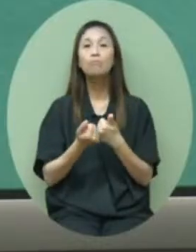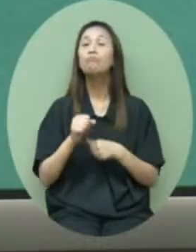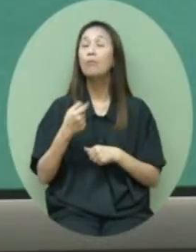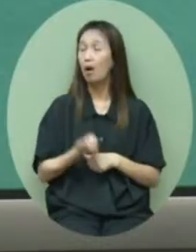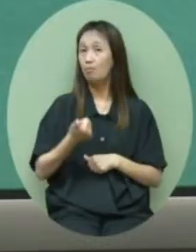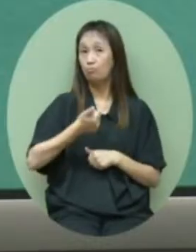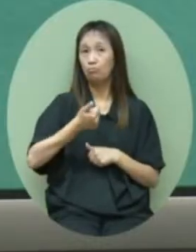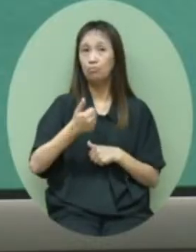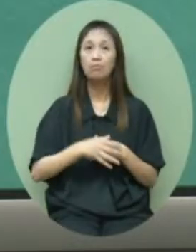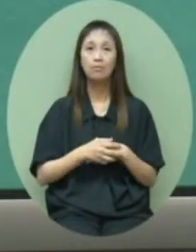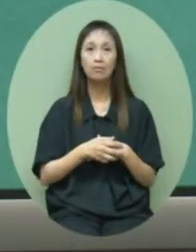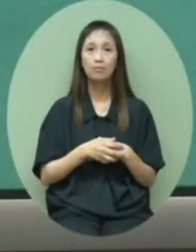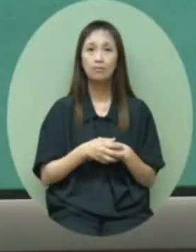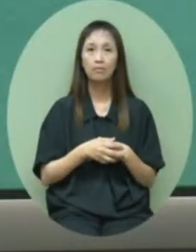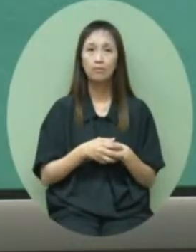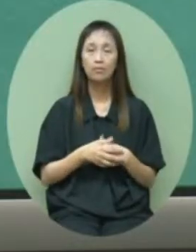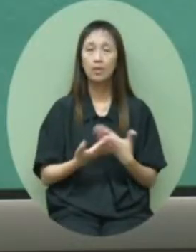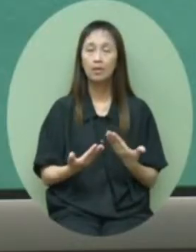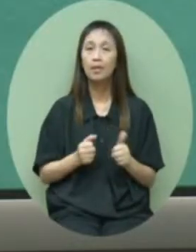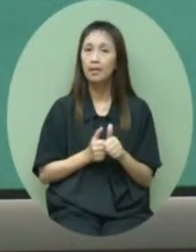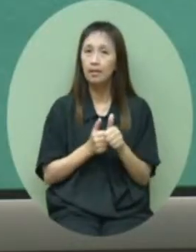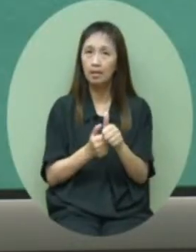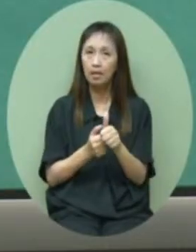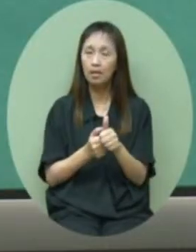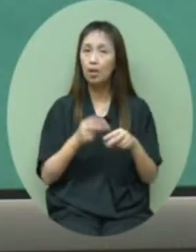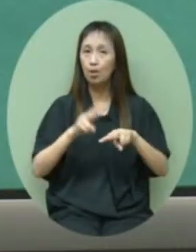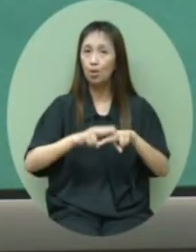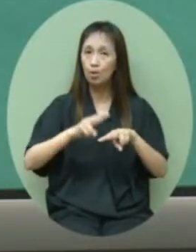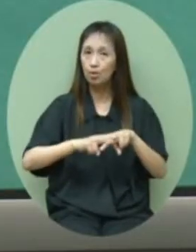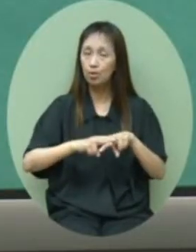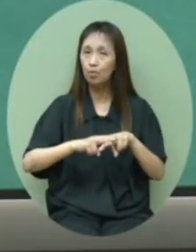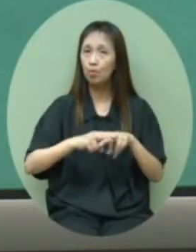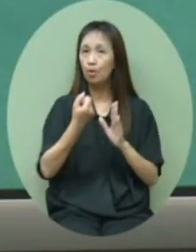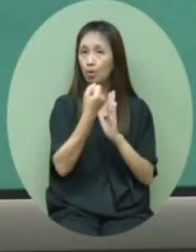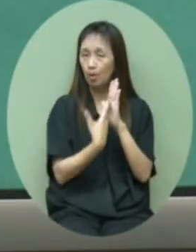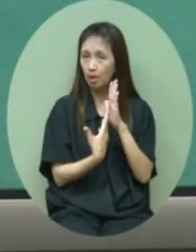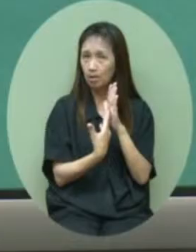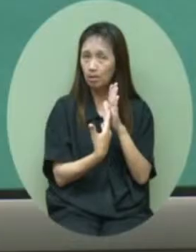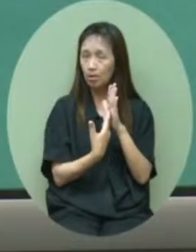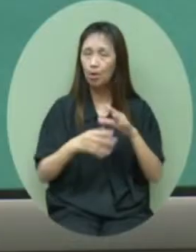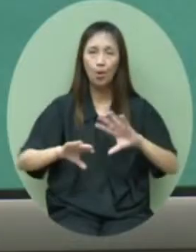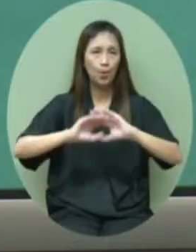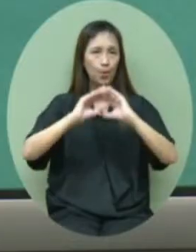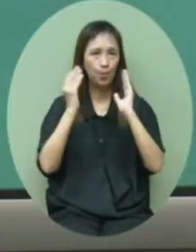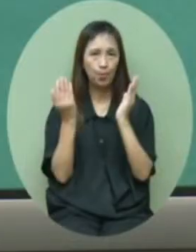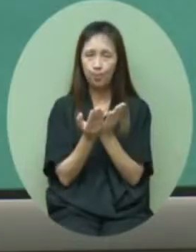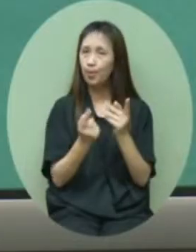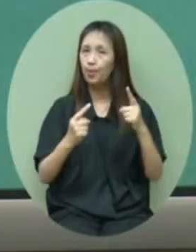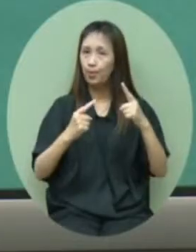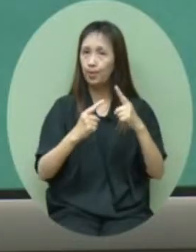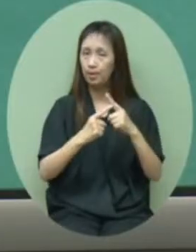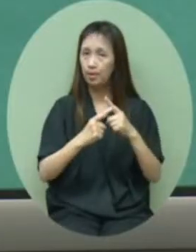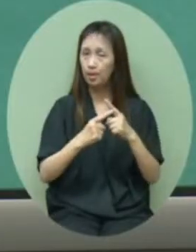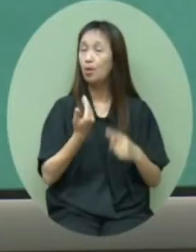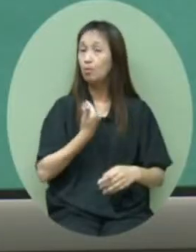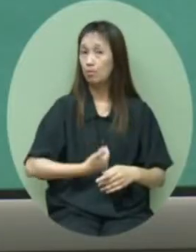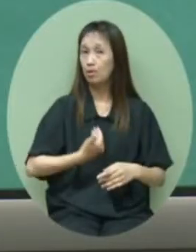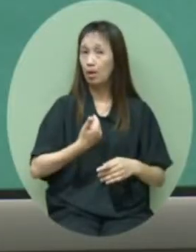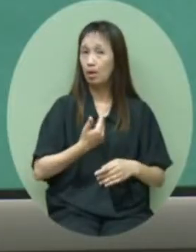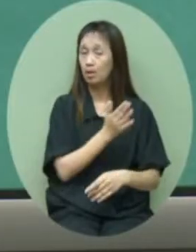to prevent acts that may prejudice national security. This is for the government